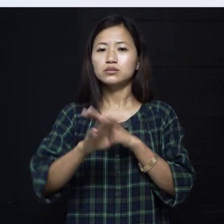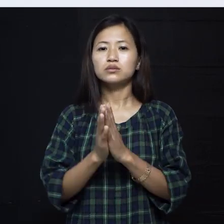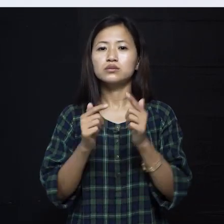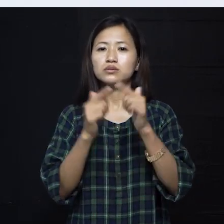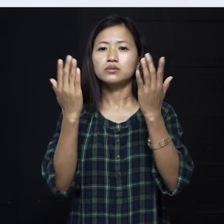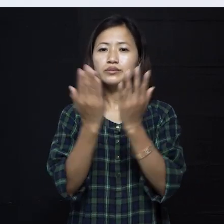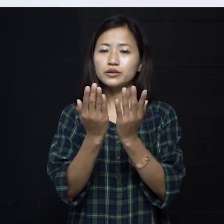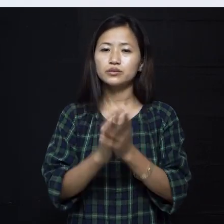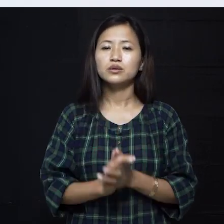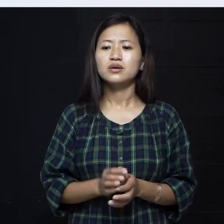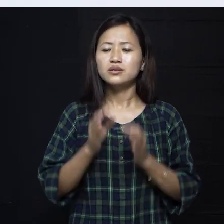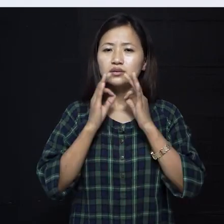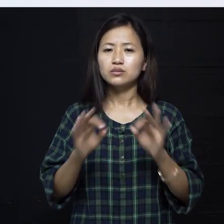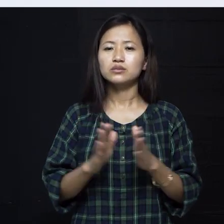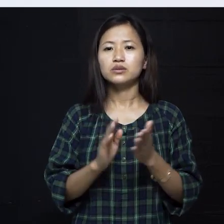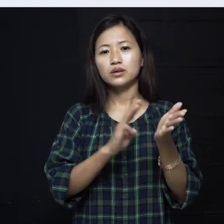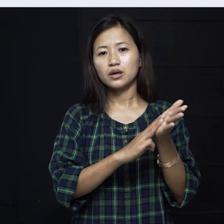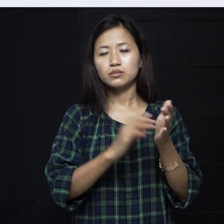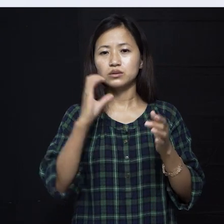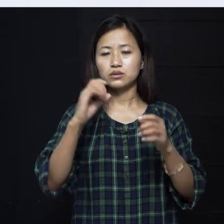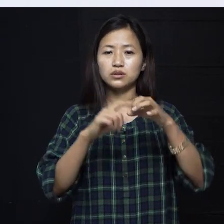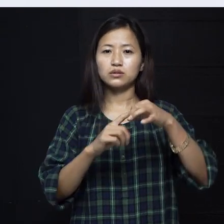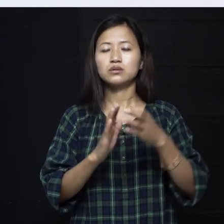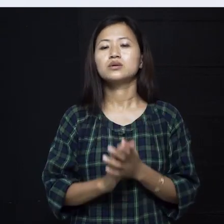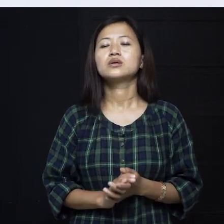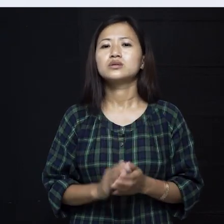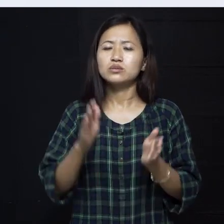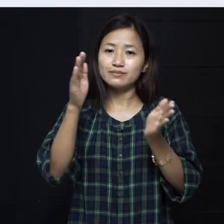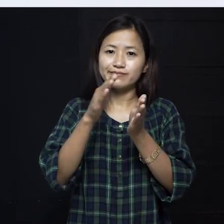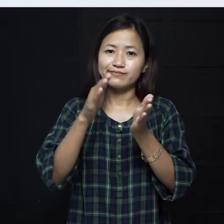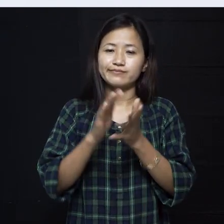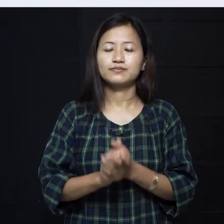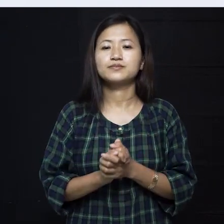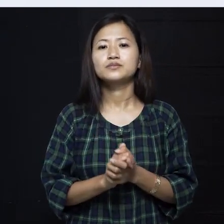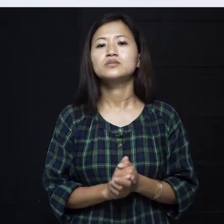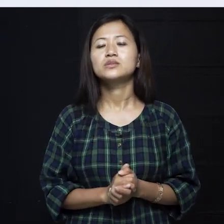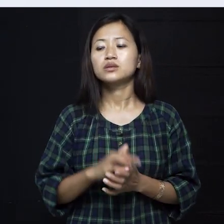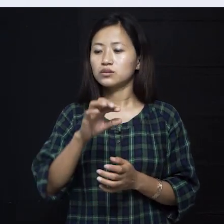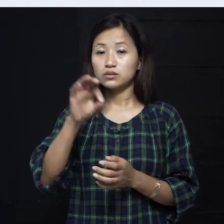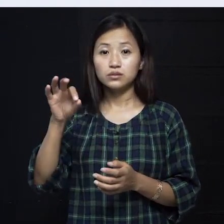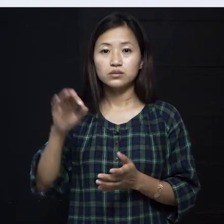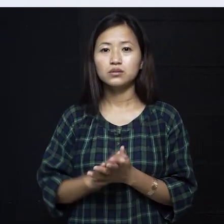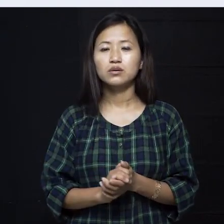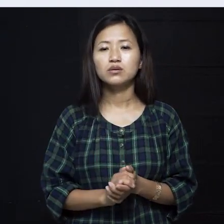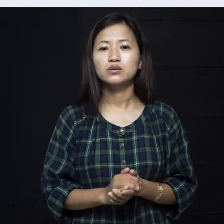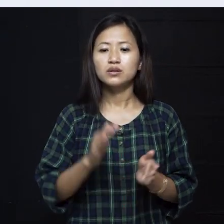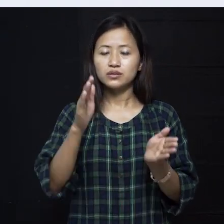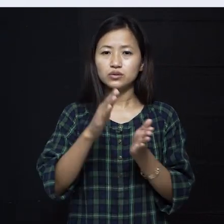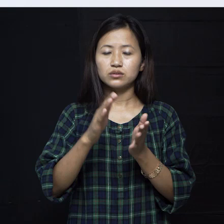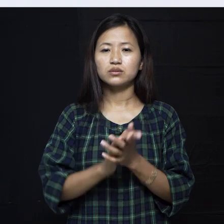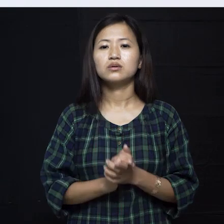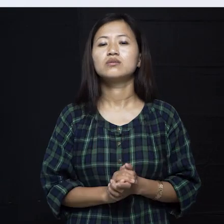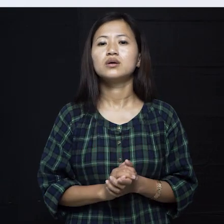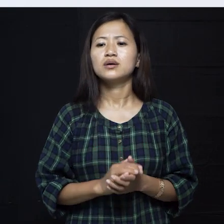because especially to do with MCQ, okay? MCQ means multiple choice question, isn't it? So MCQ and the short notes,